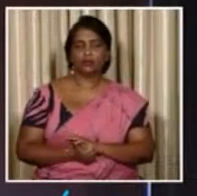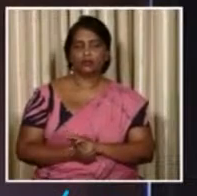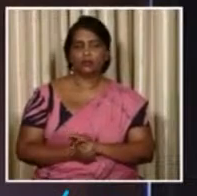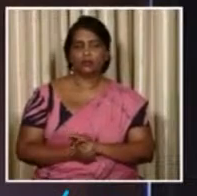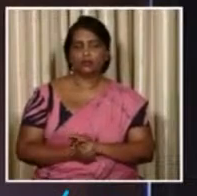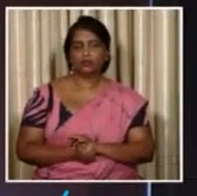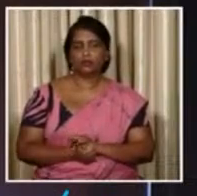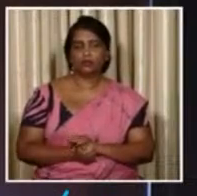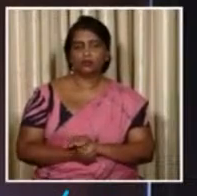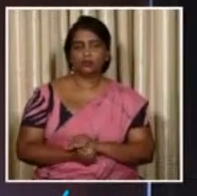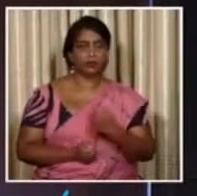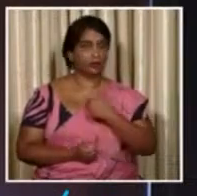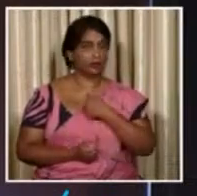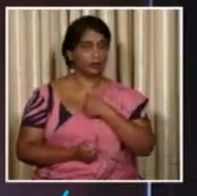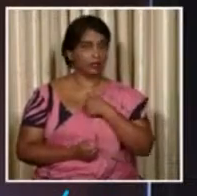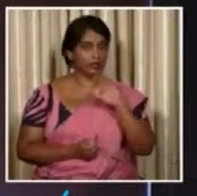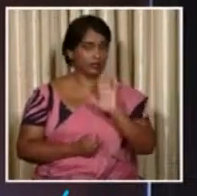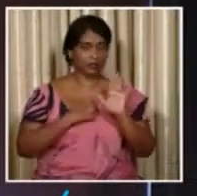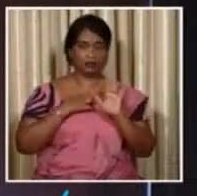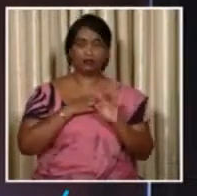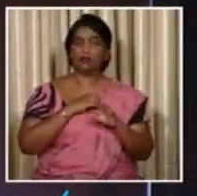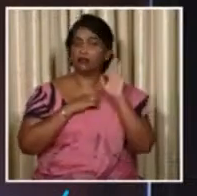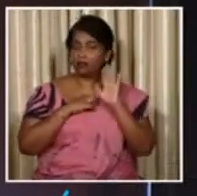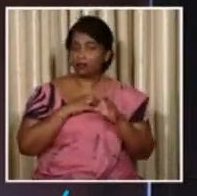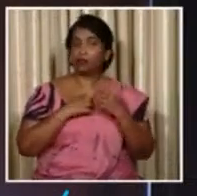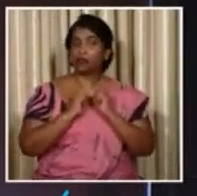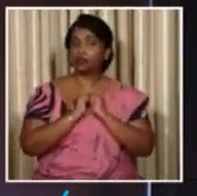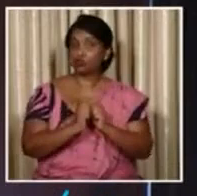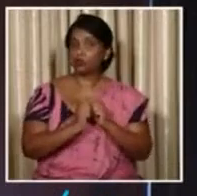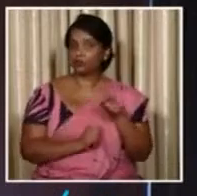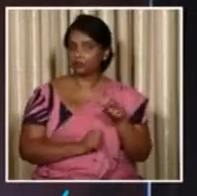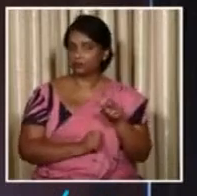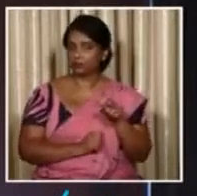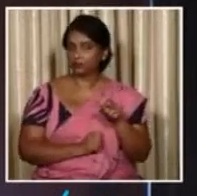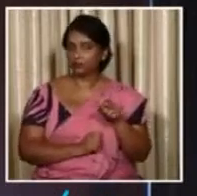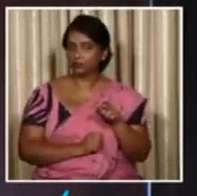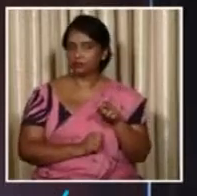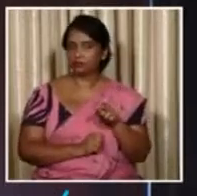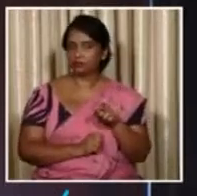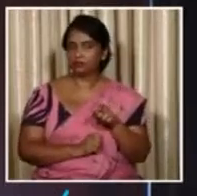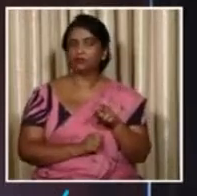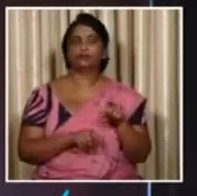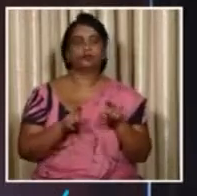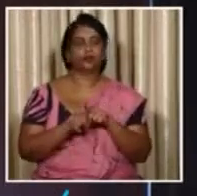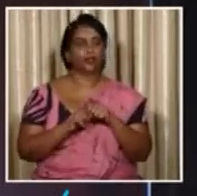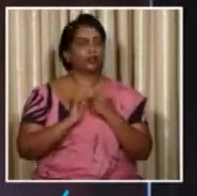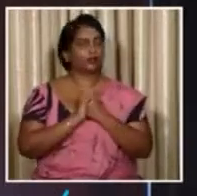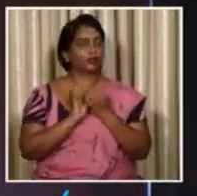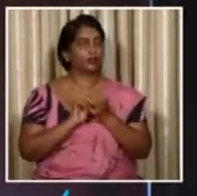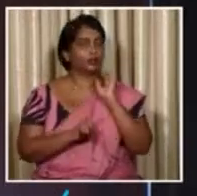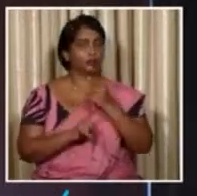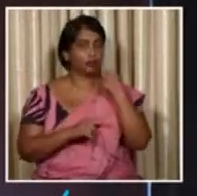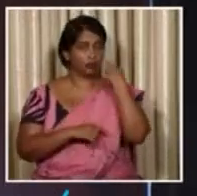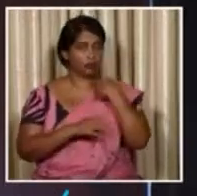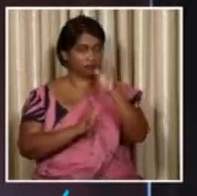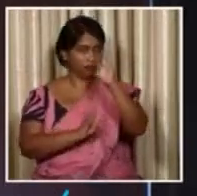not to me but to my profession and your profession. In fact, the President was looking straight at me twice